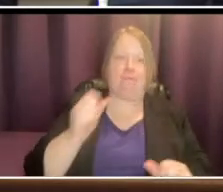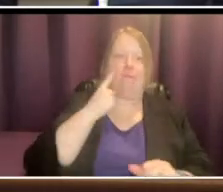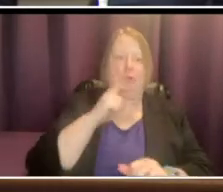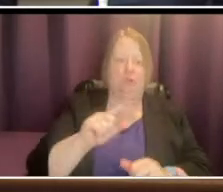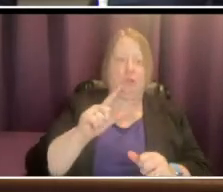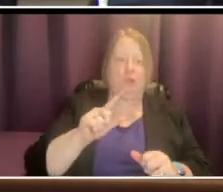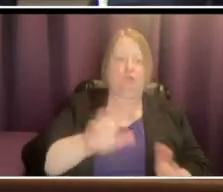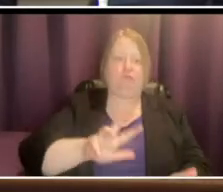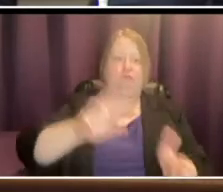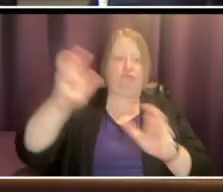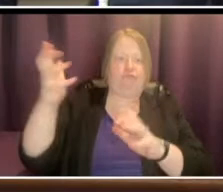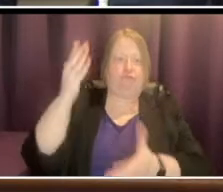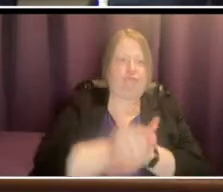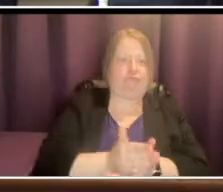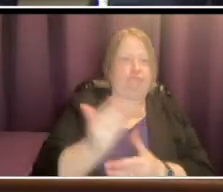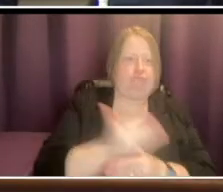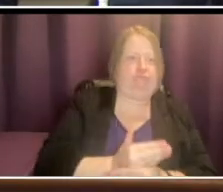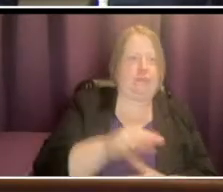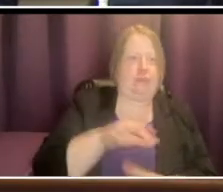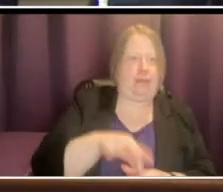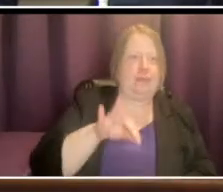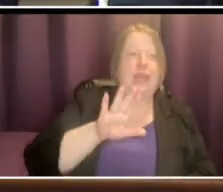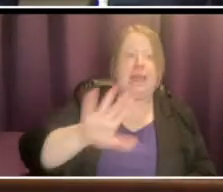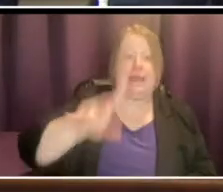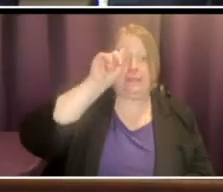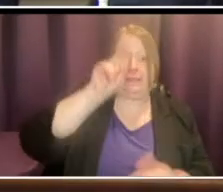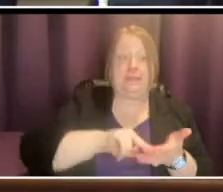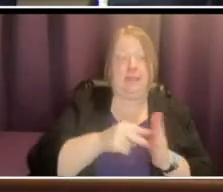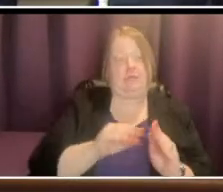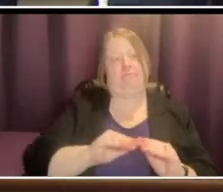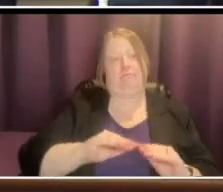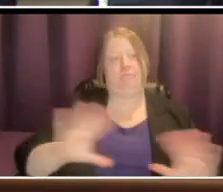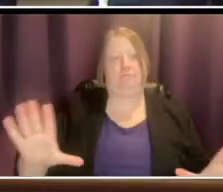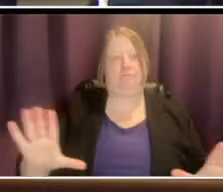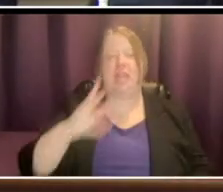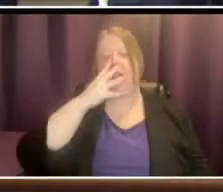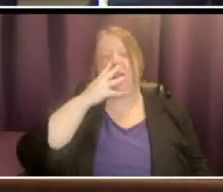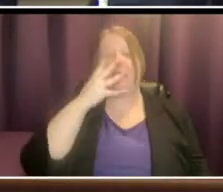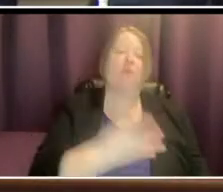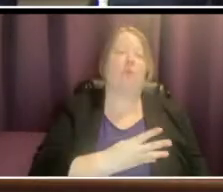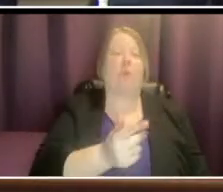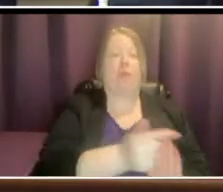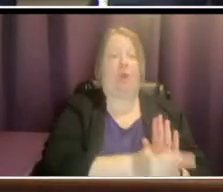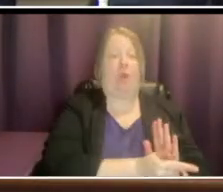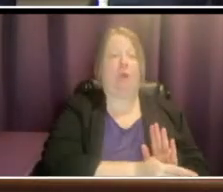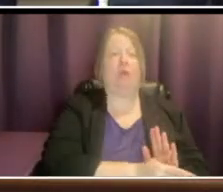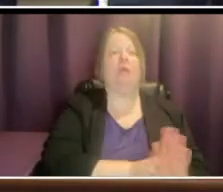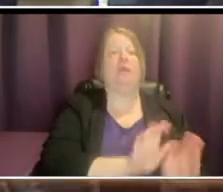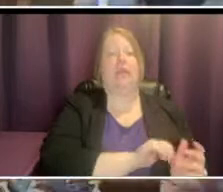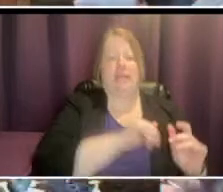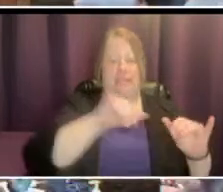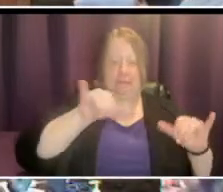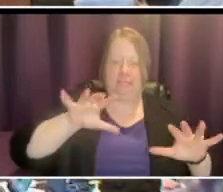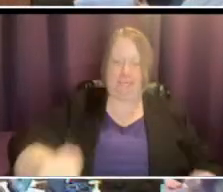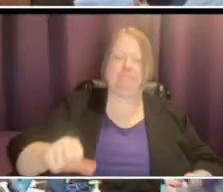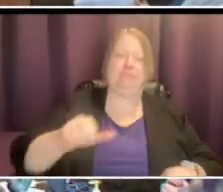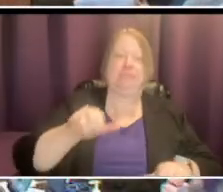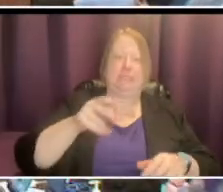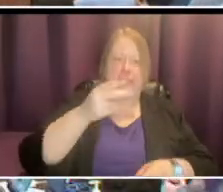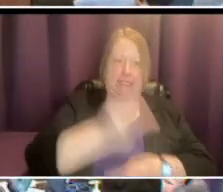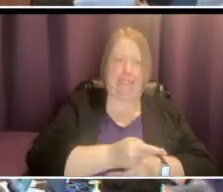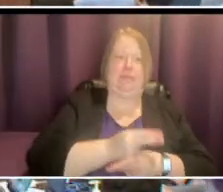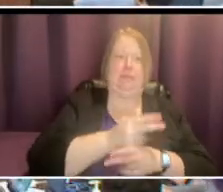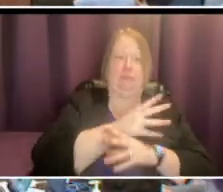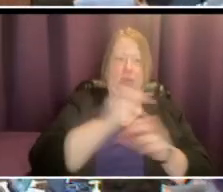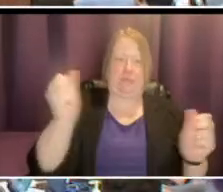plain: ignore the rule of law and stay in power. Mr. Chairman, I yield back. The gentleman yields back. The